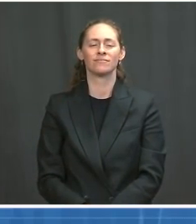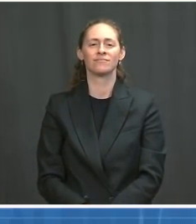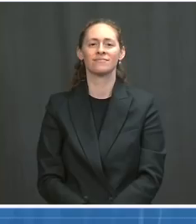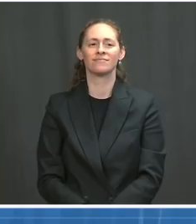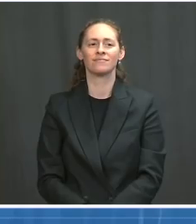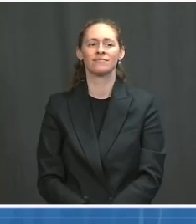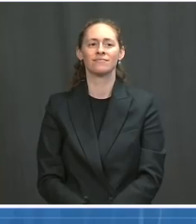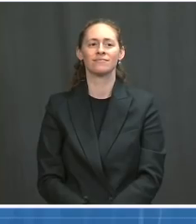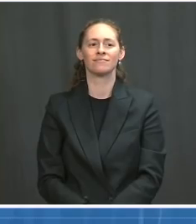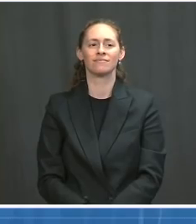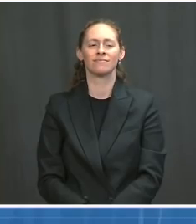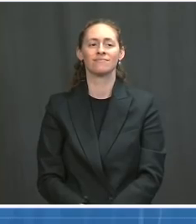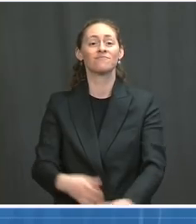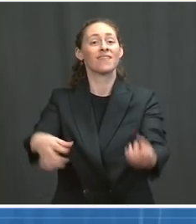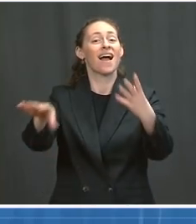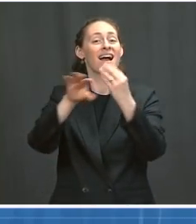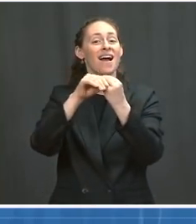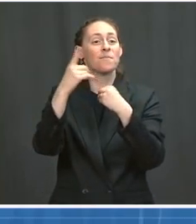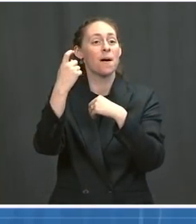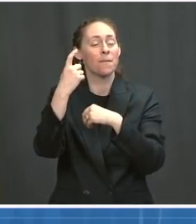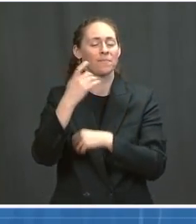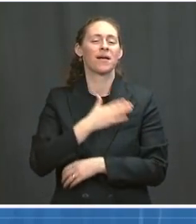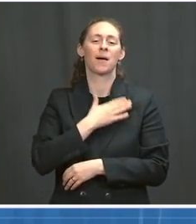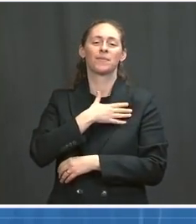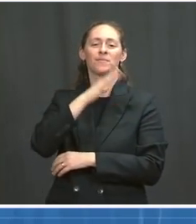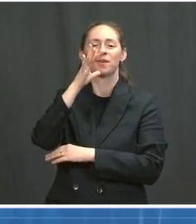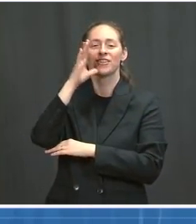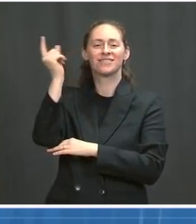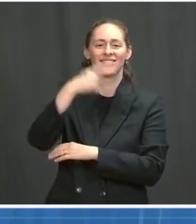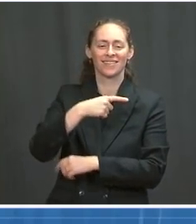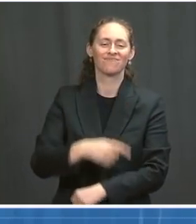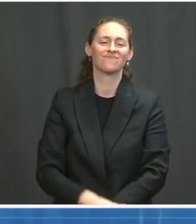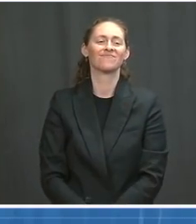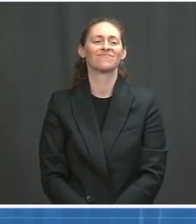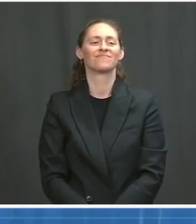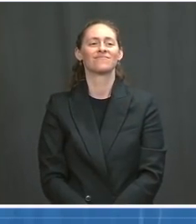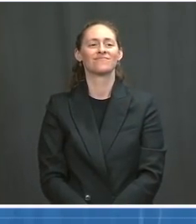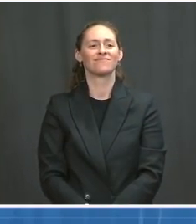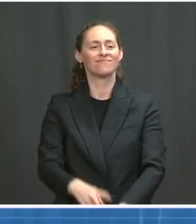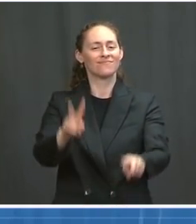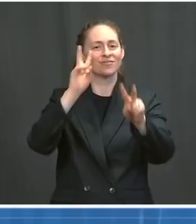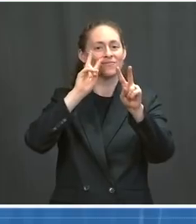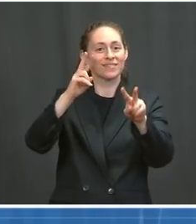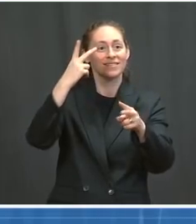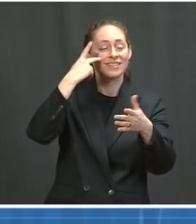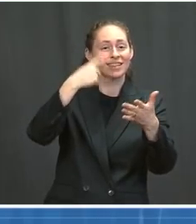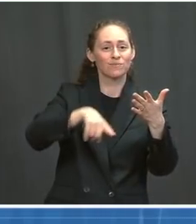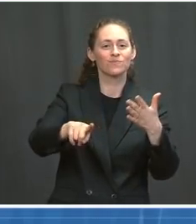the moms out there. Happy Mother's Day, and we look forward to seeing everybody next week. Thank you.